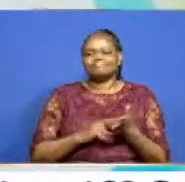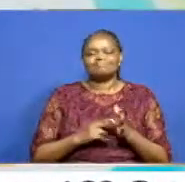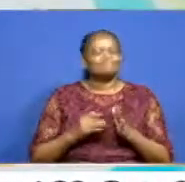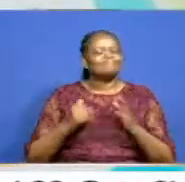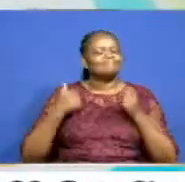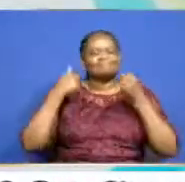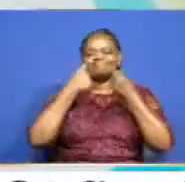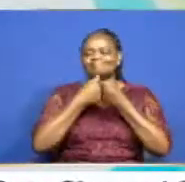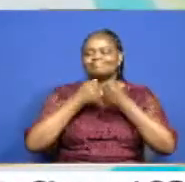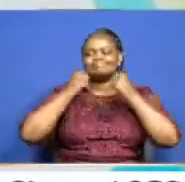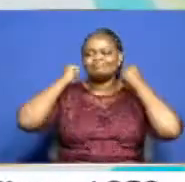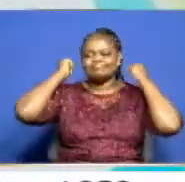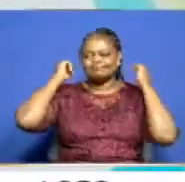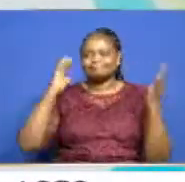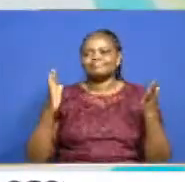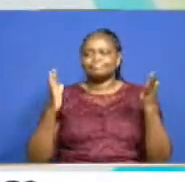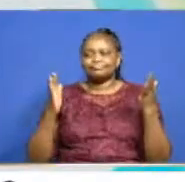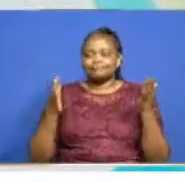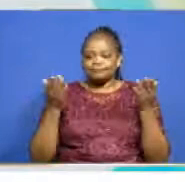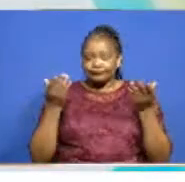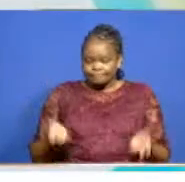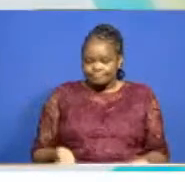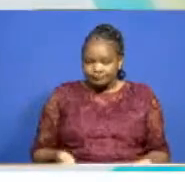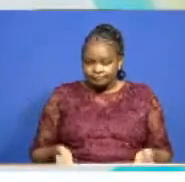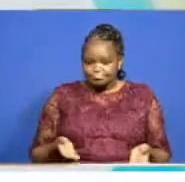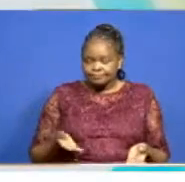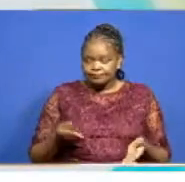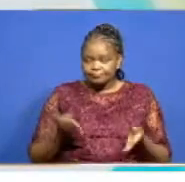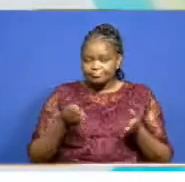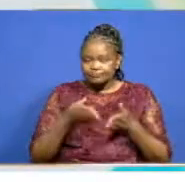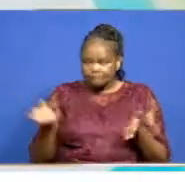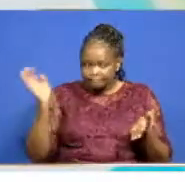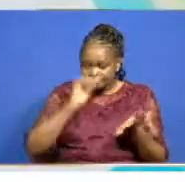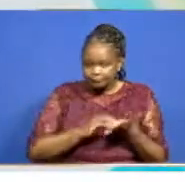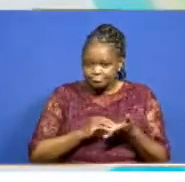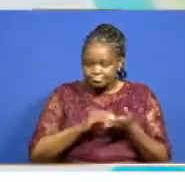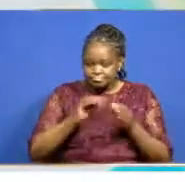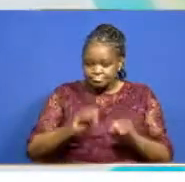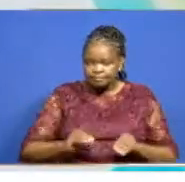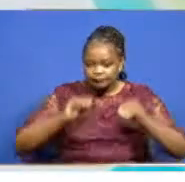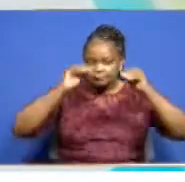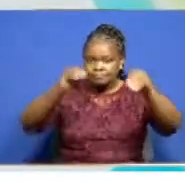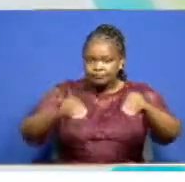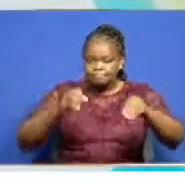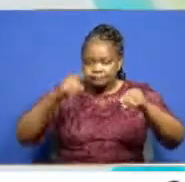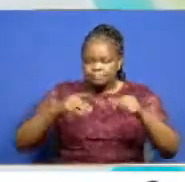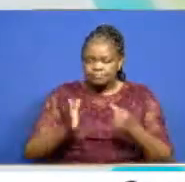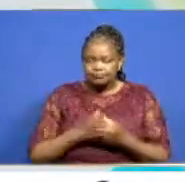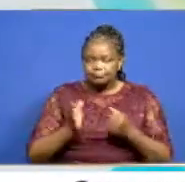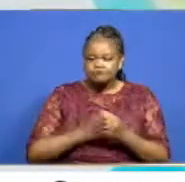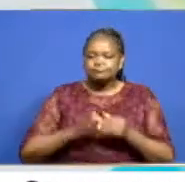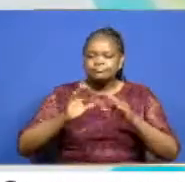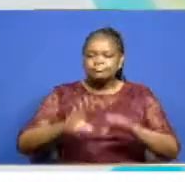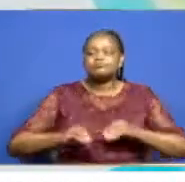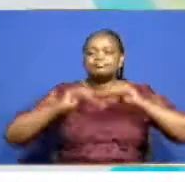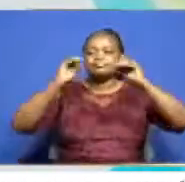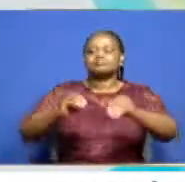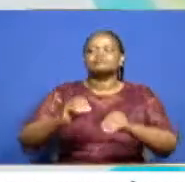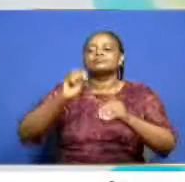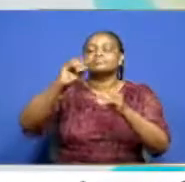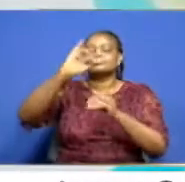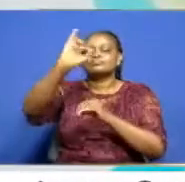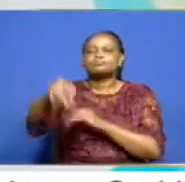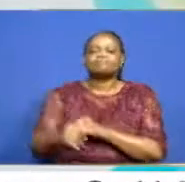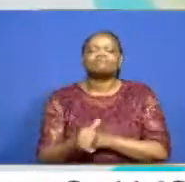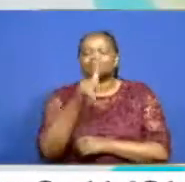challenge. And now that the reopening date has been pushed further from September to January, the private schools will